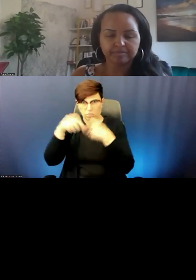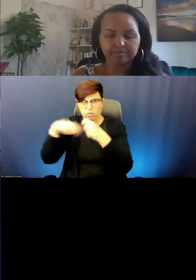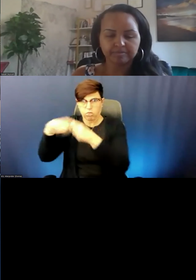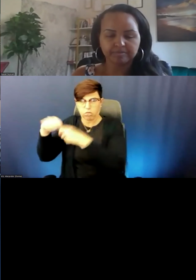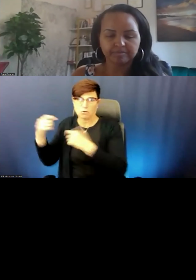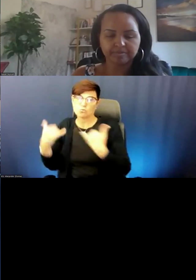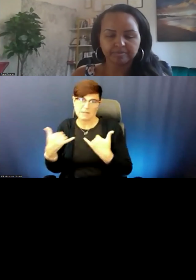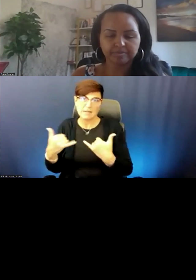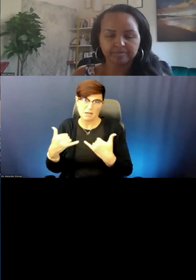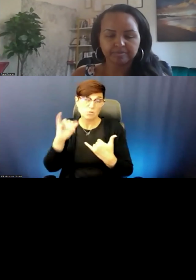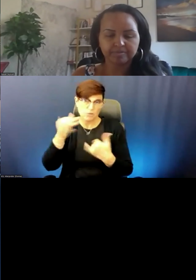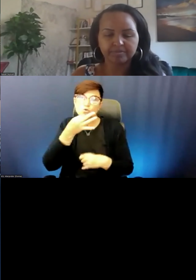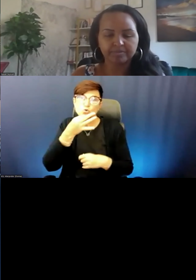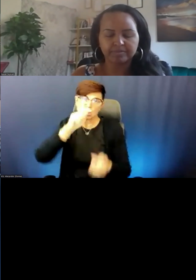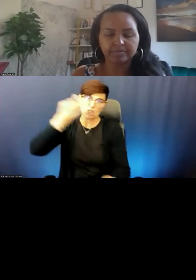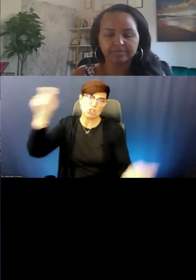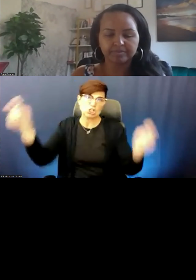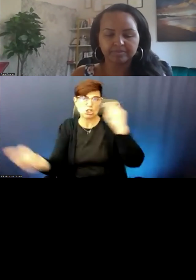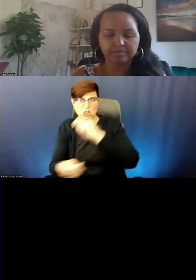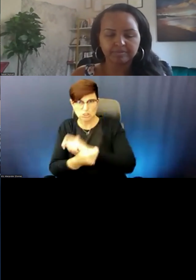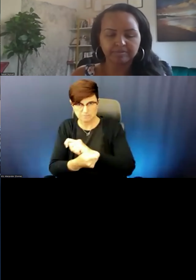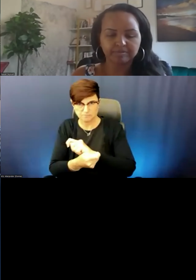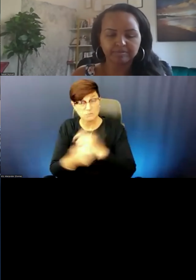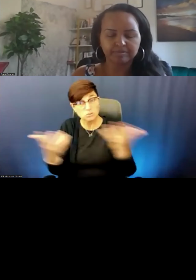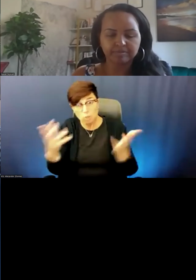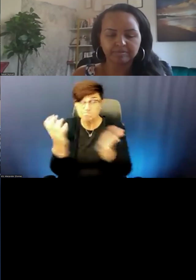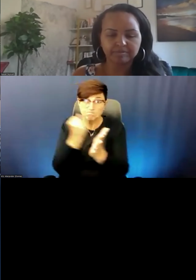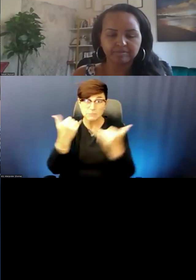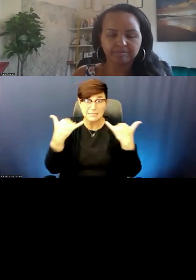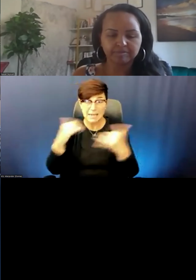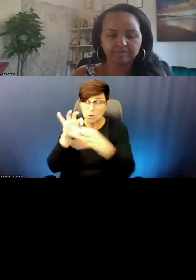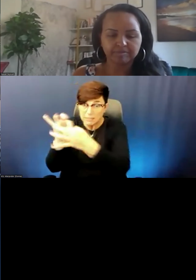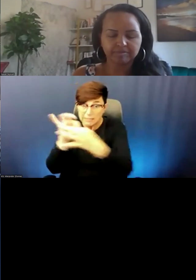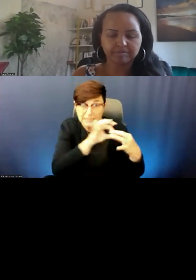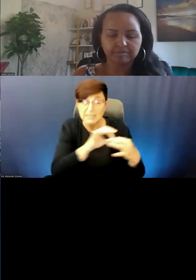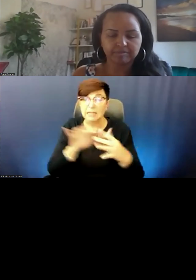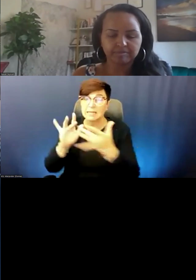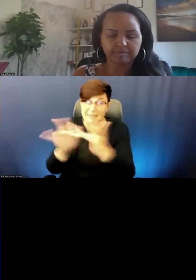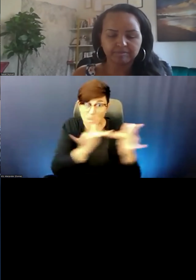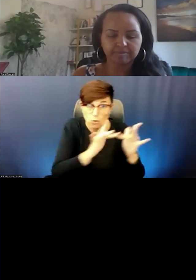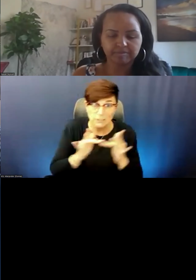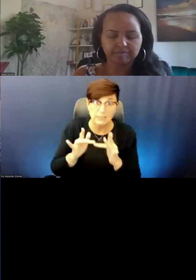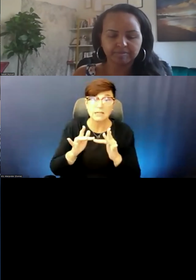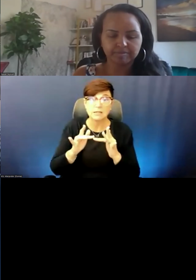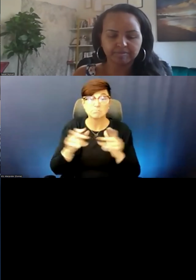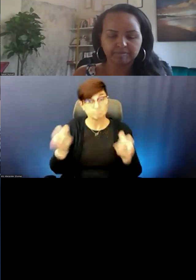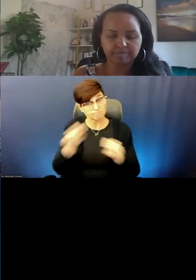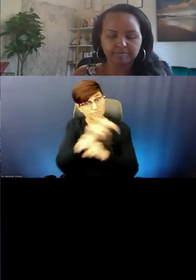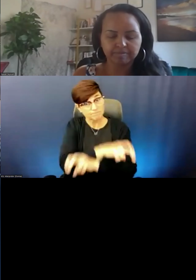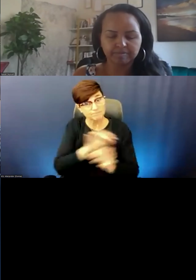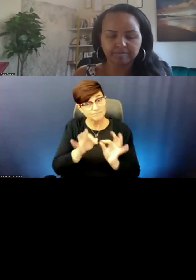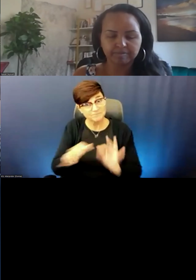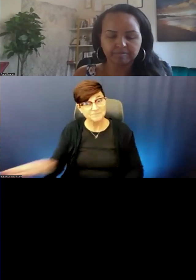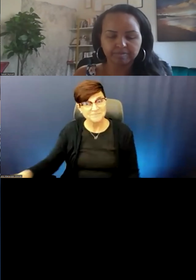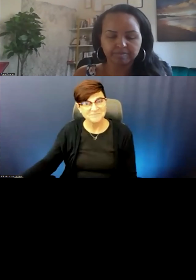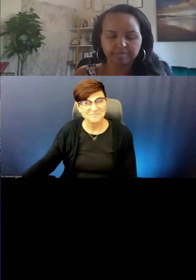So that's going to be, getting connected through the local networks, whether it's the local